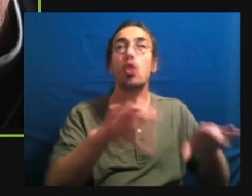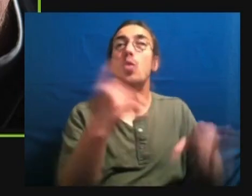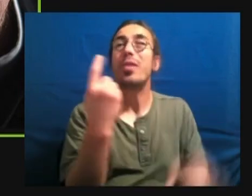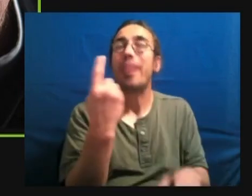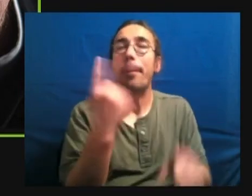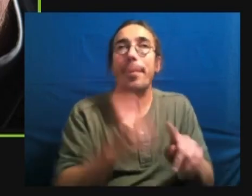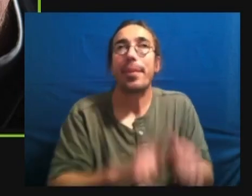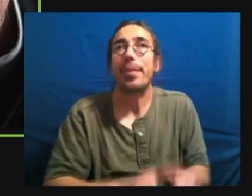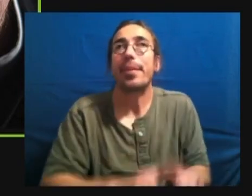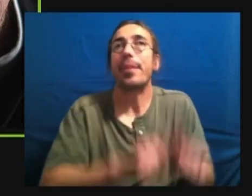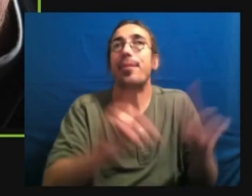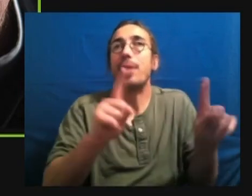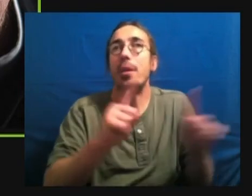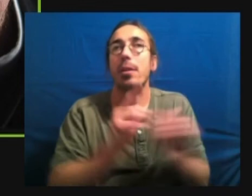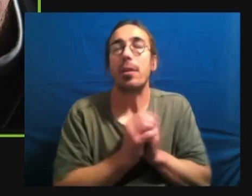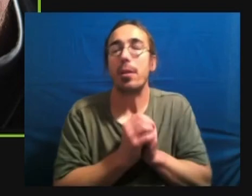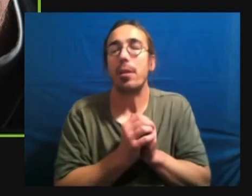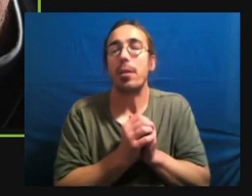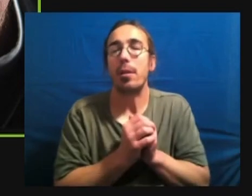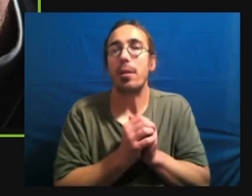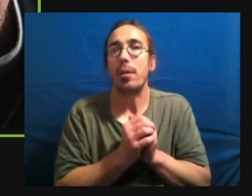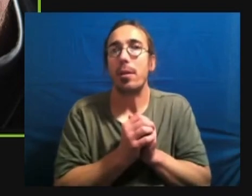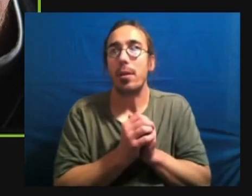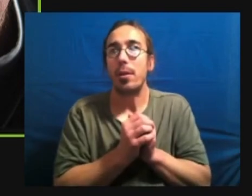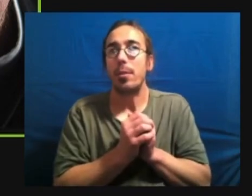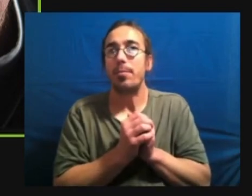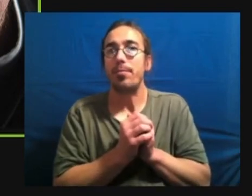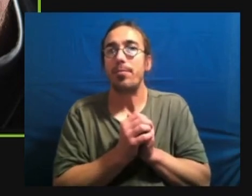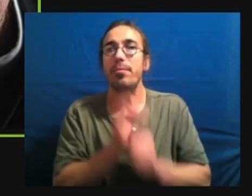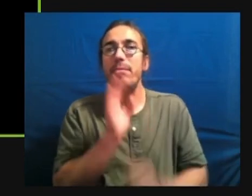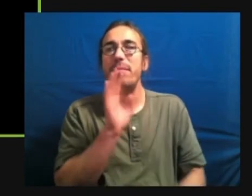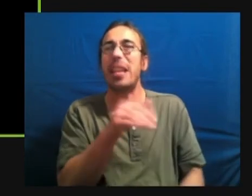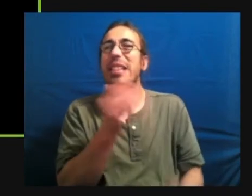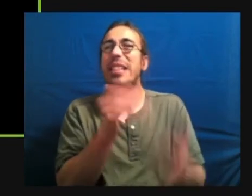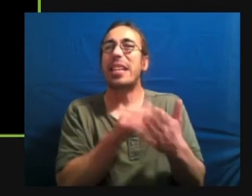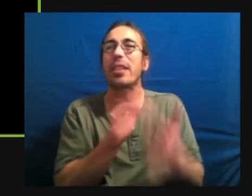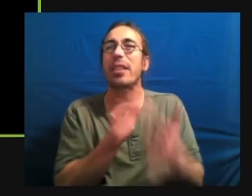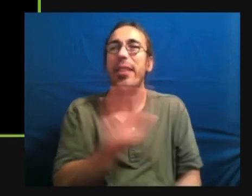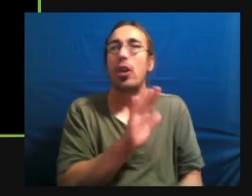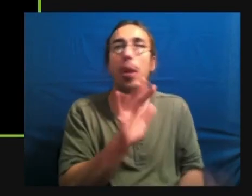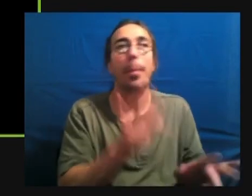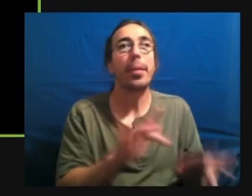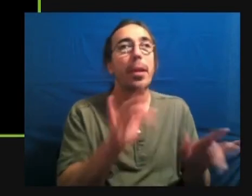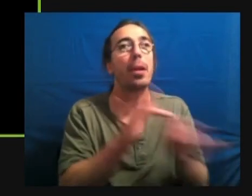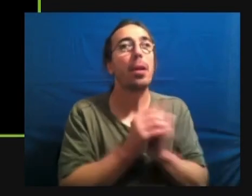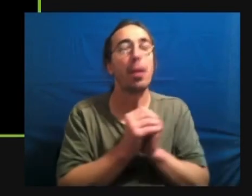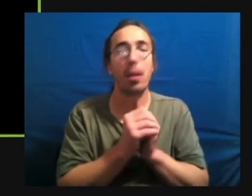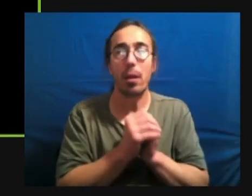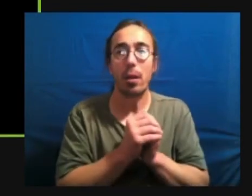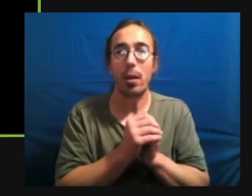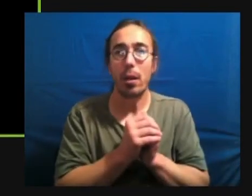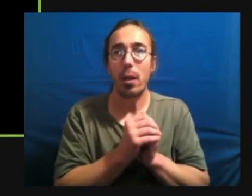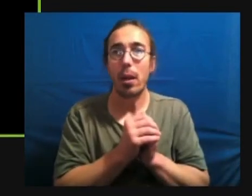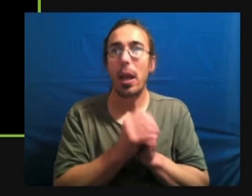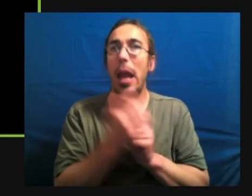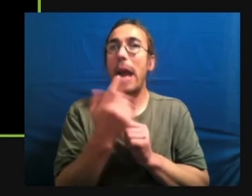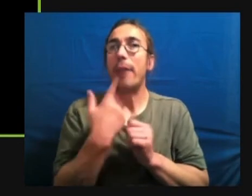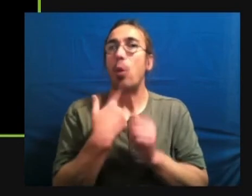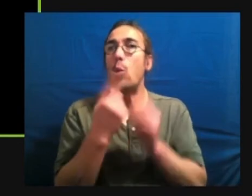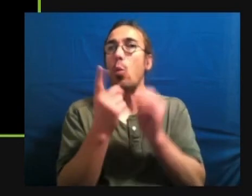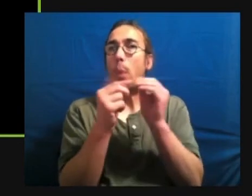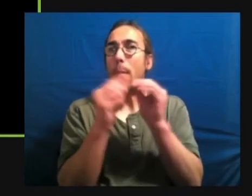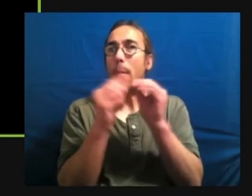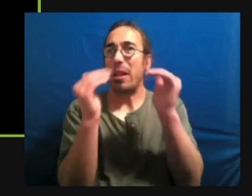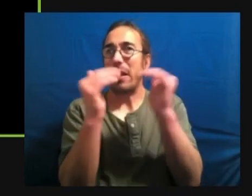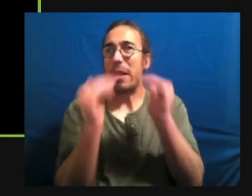that goes against their innate empathy, right? So we have one more tier of empathy,